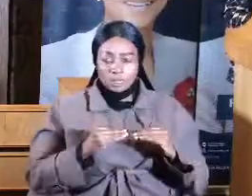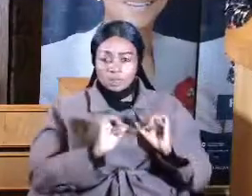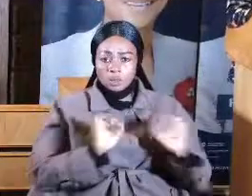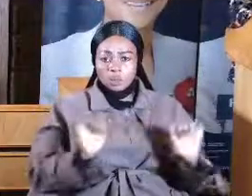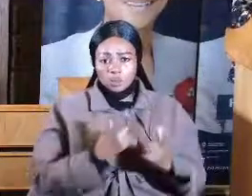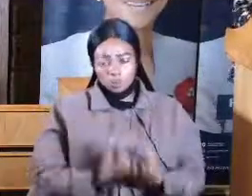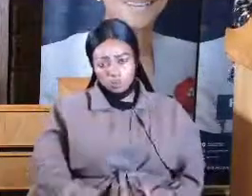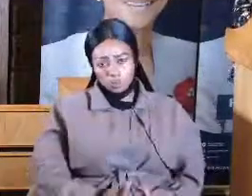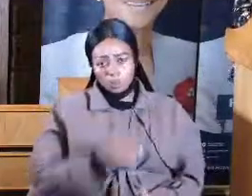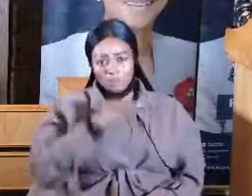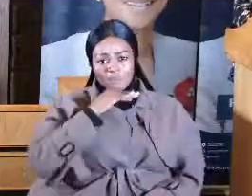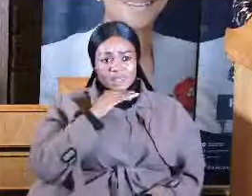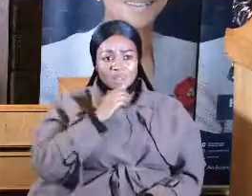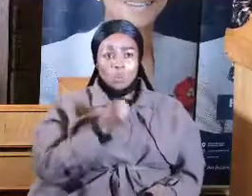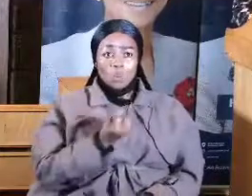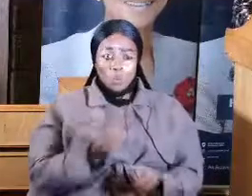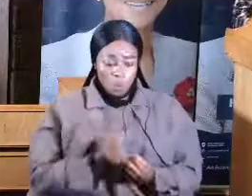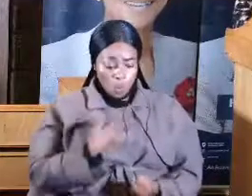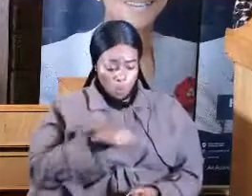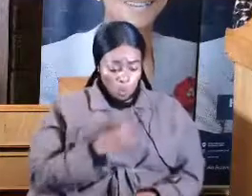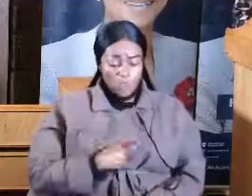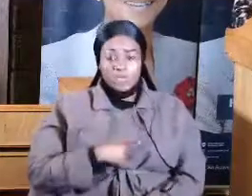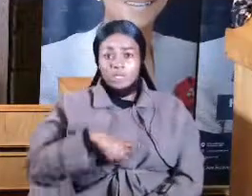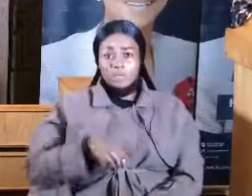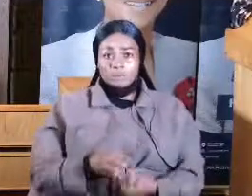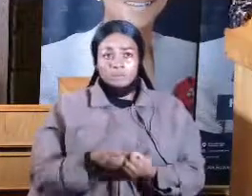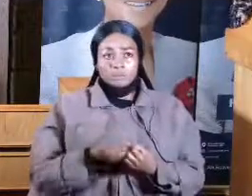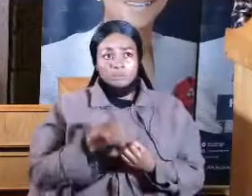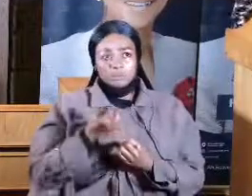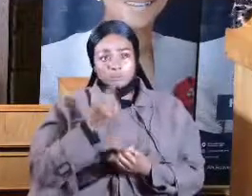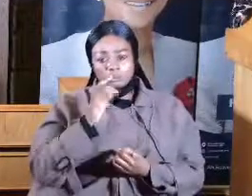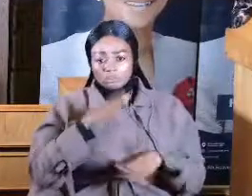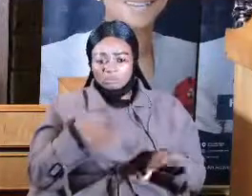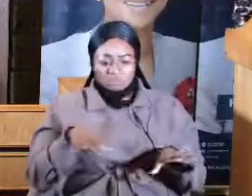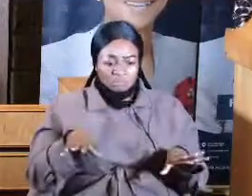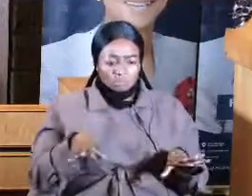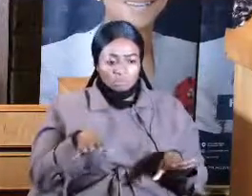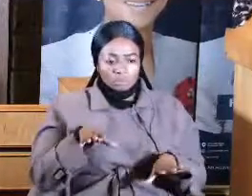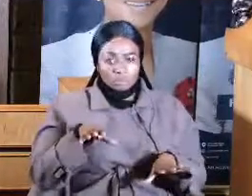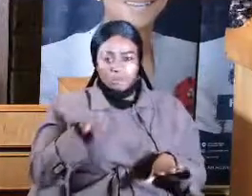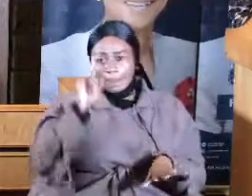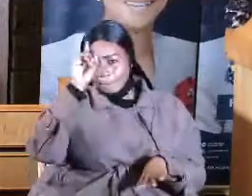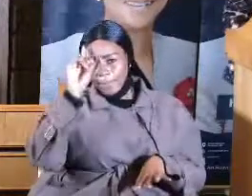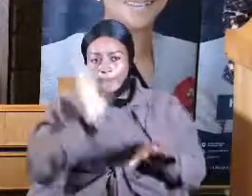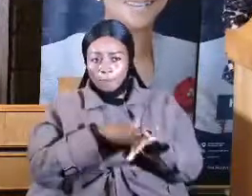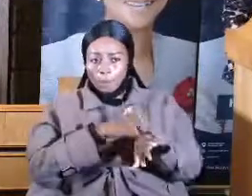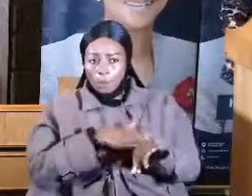be majority of black people and still be complaining about not participating in mainstream economy.